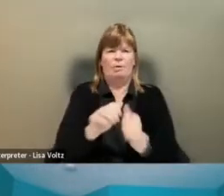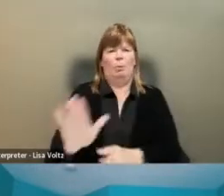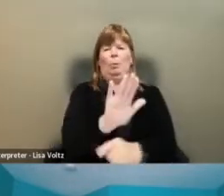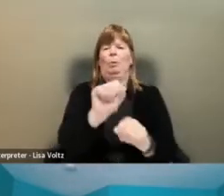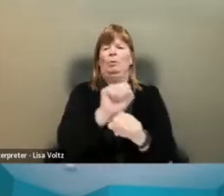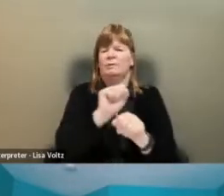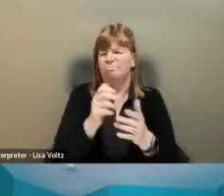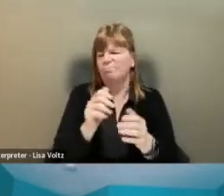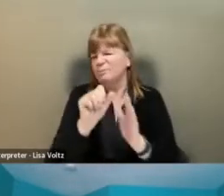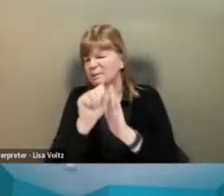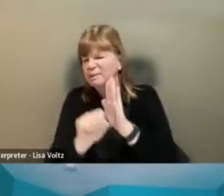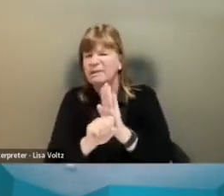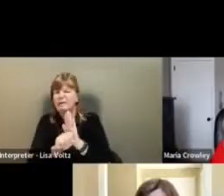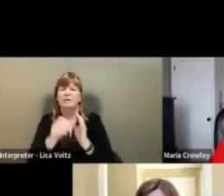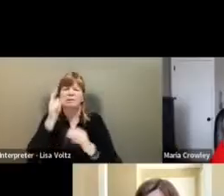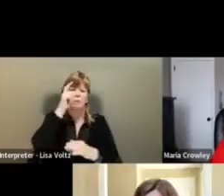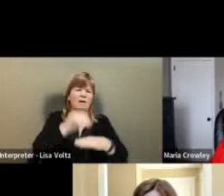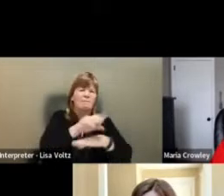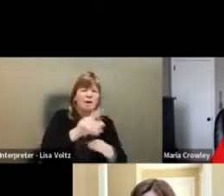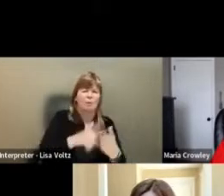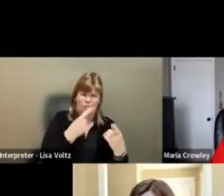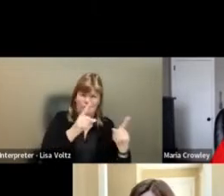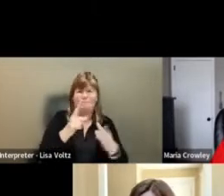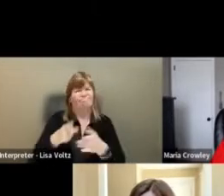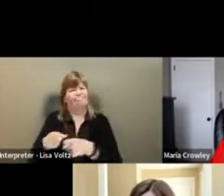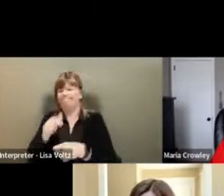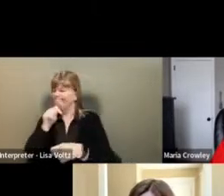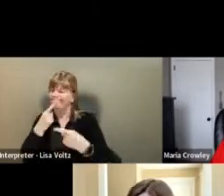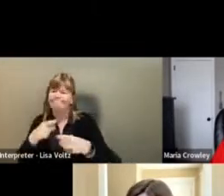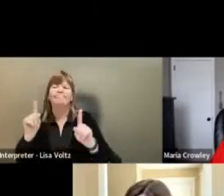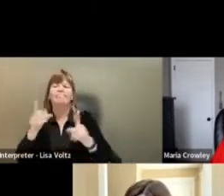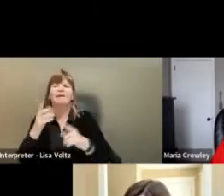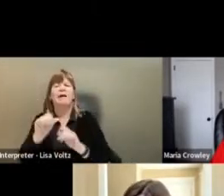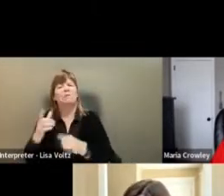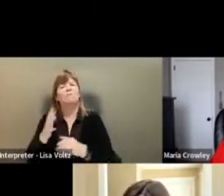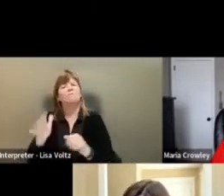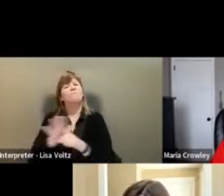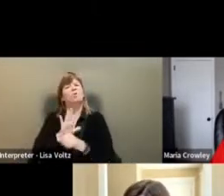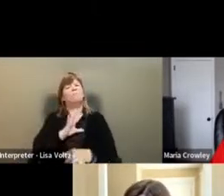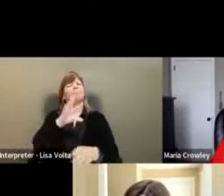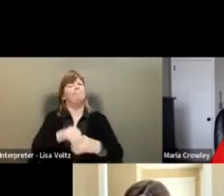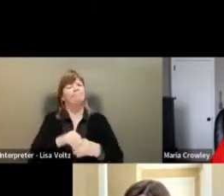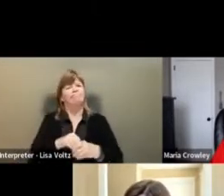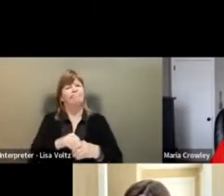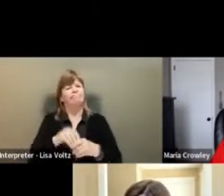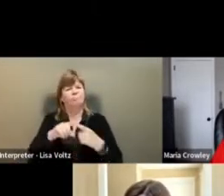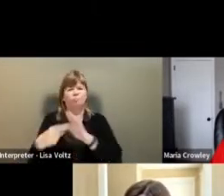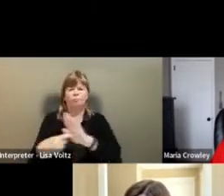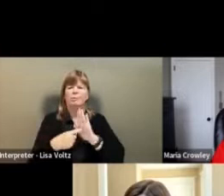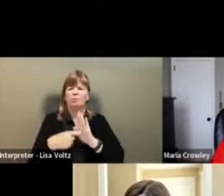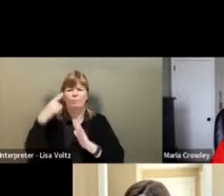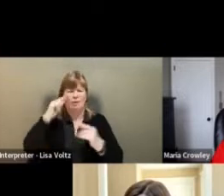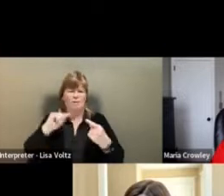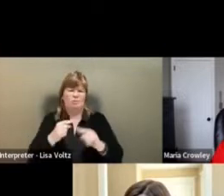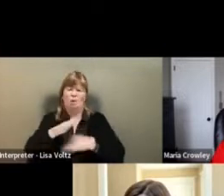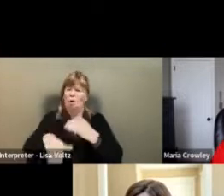wise words on what works and what does not work, and how you can make sure that you're fully engaging individuals who represent brain injury on